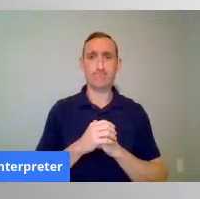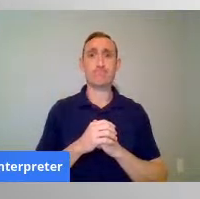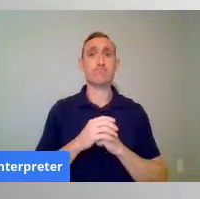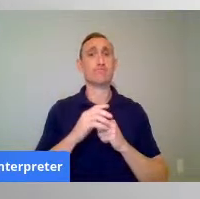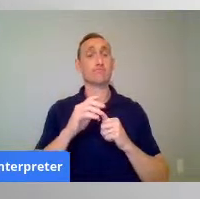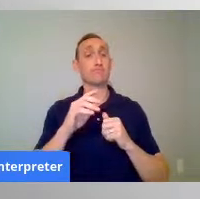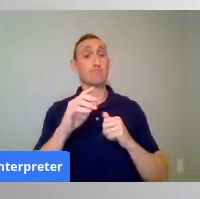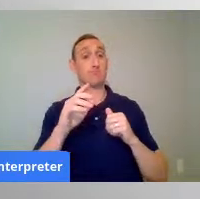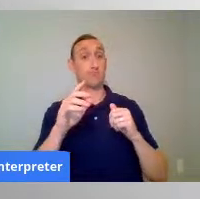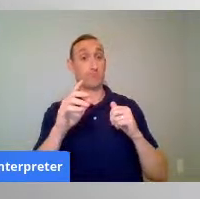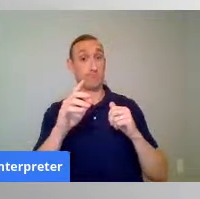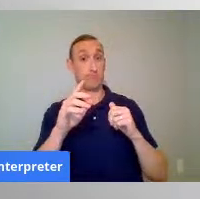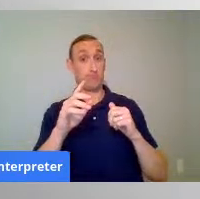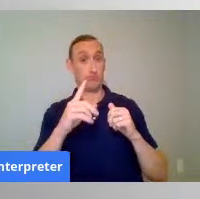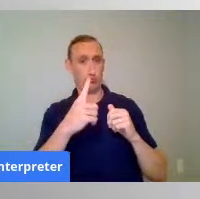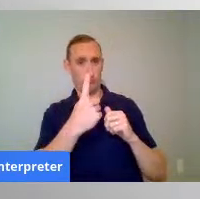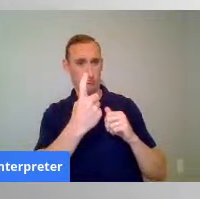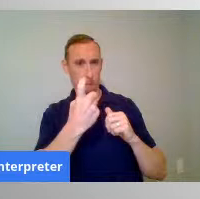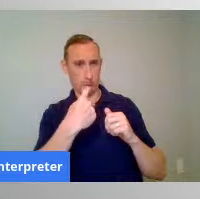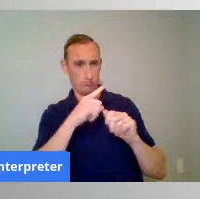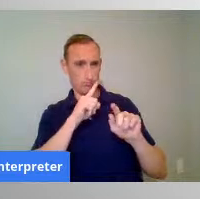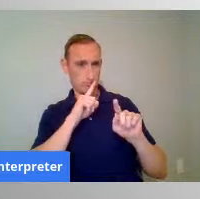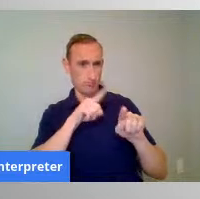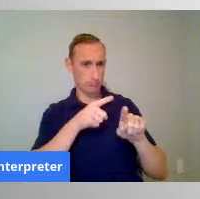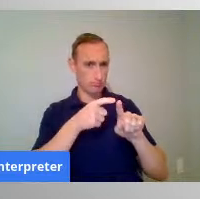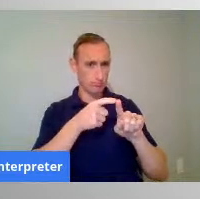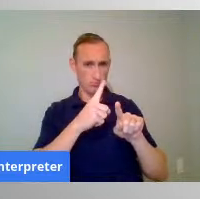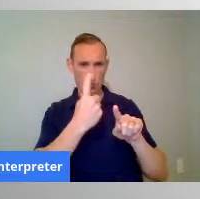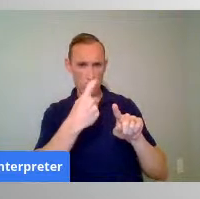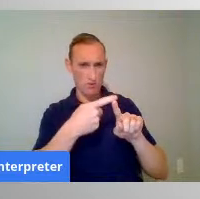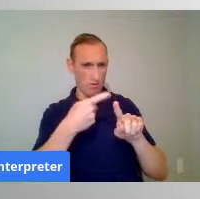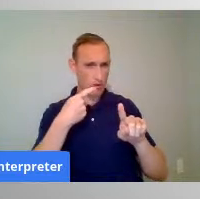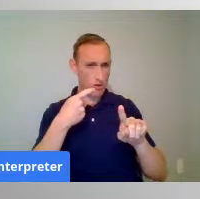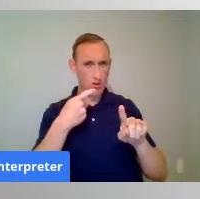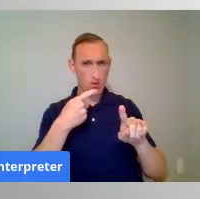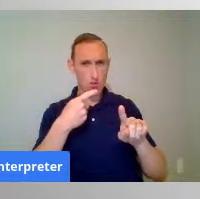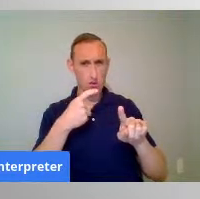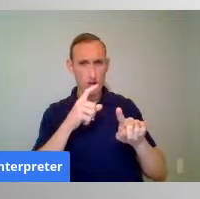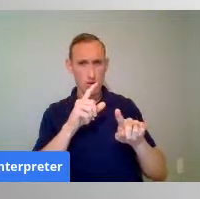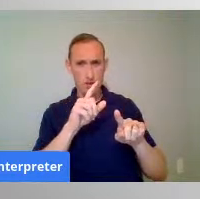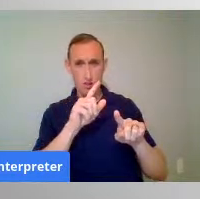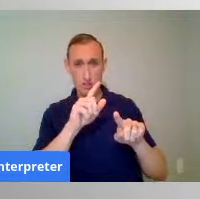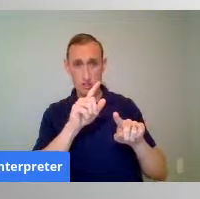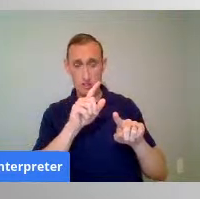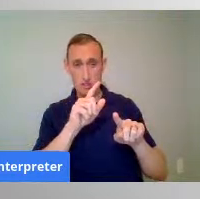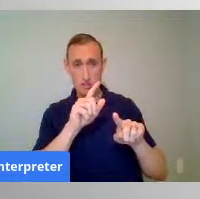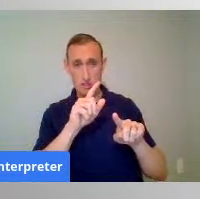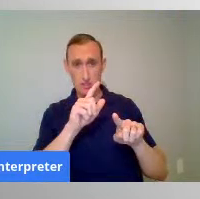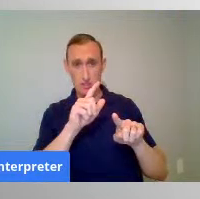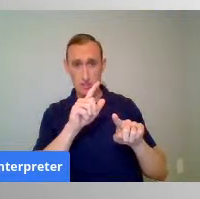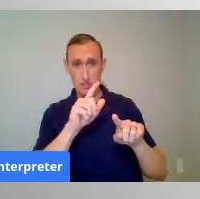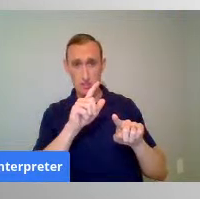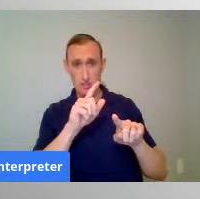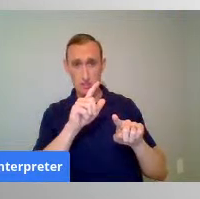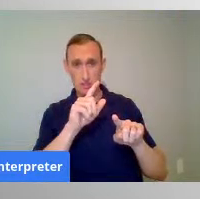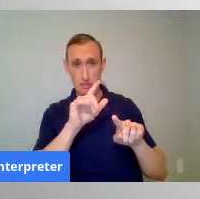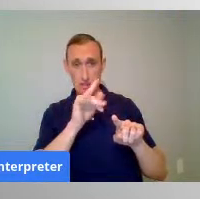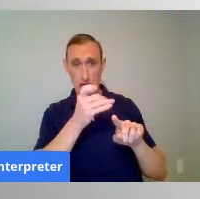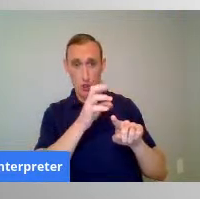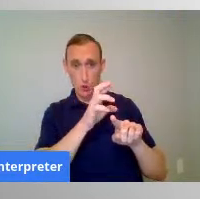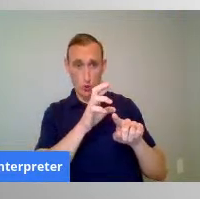I wanted to answer this question from Tish Yeager, and her question